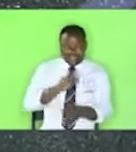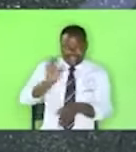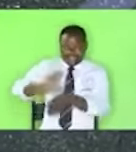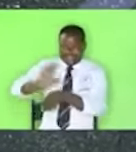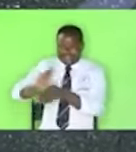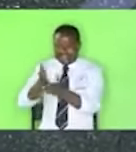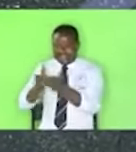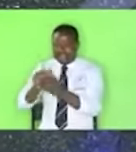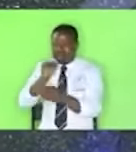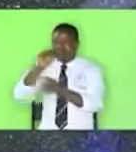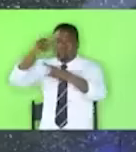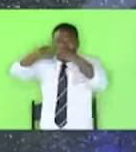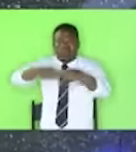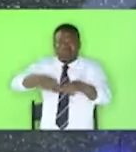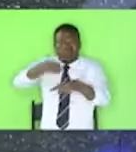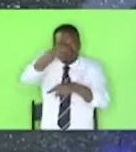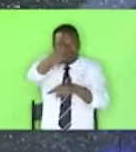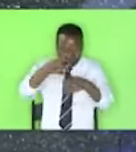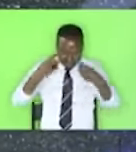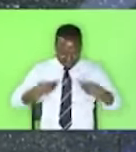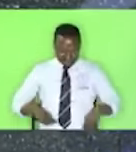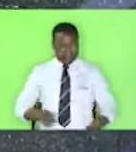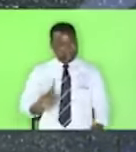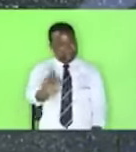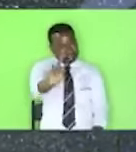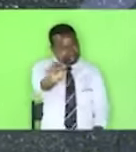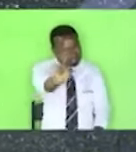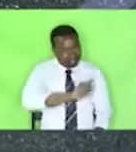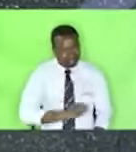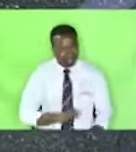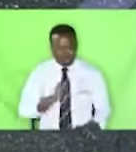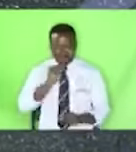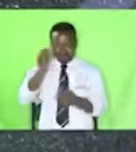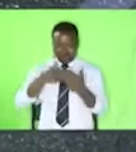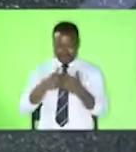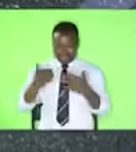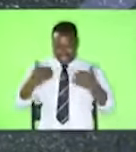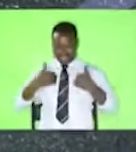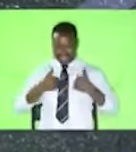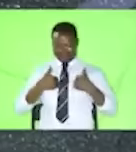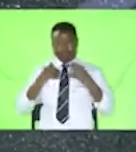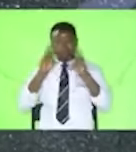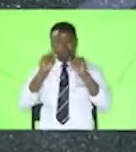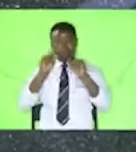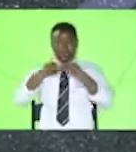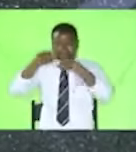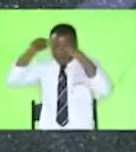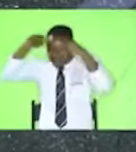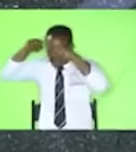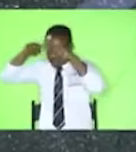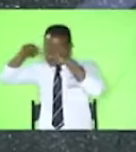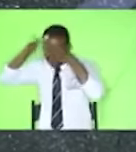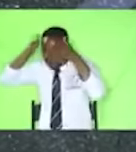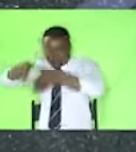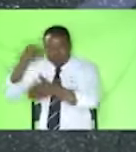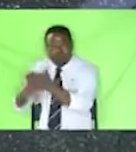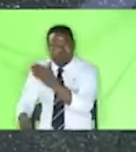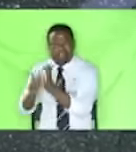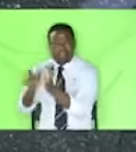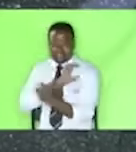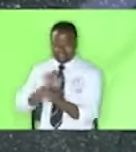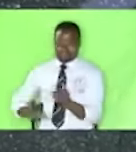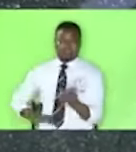you and how you are dressed, not on what you have, but on Jesus Christ of Nazareth, the